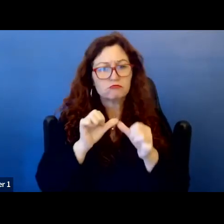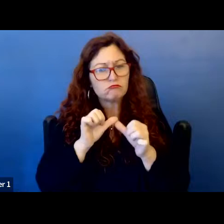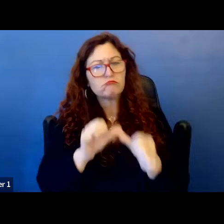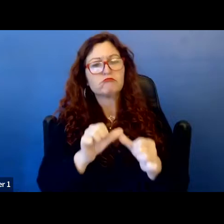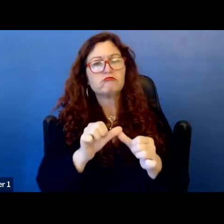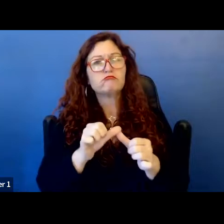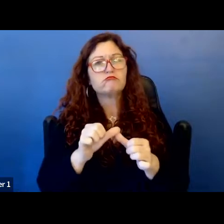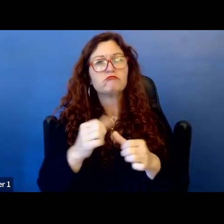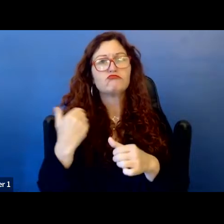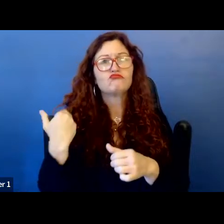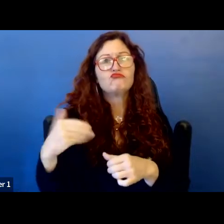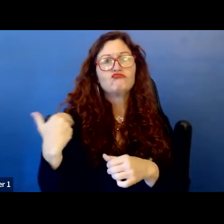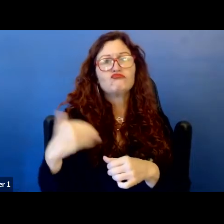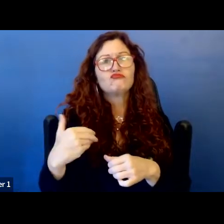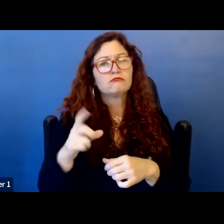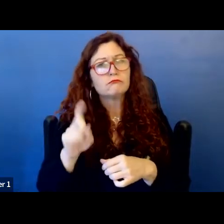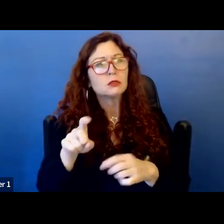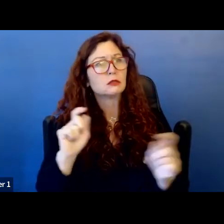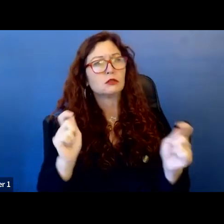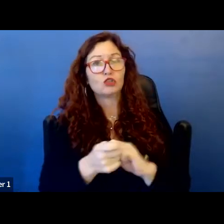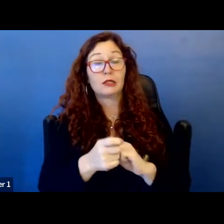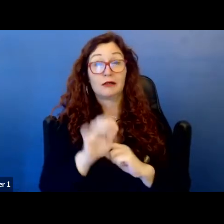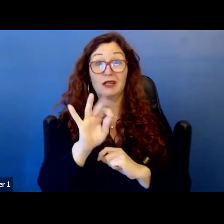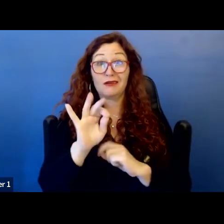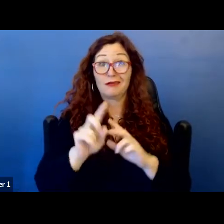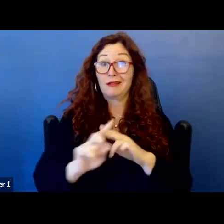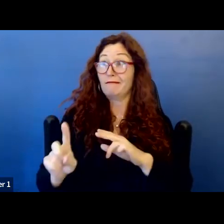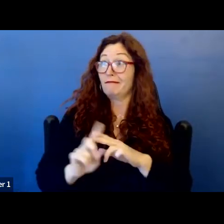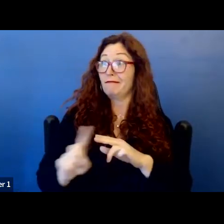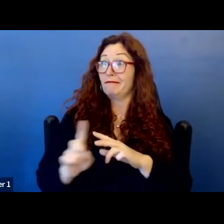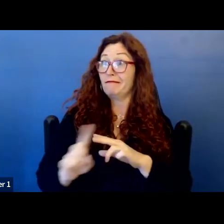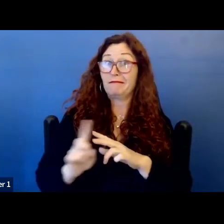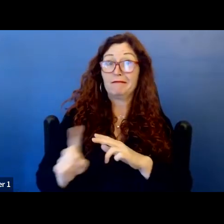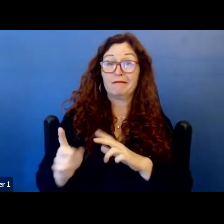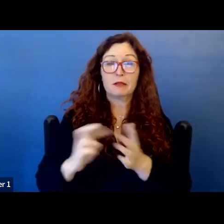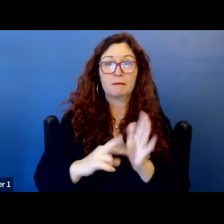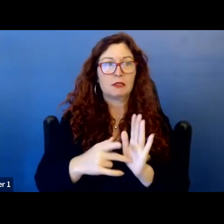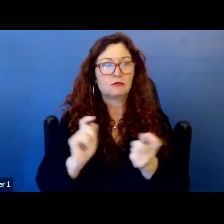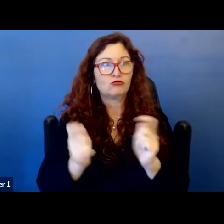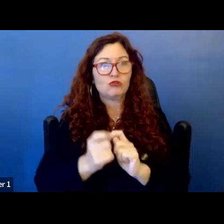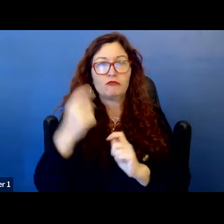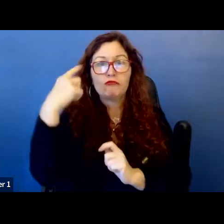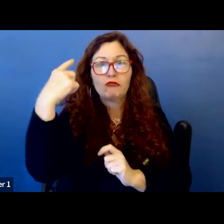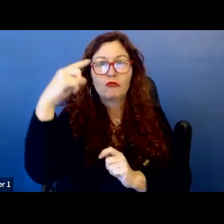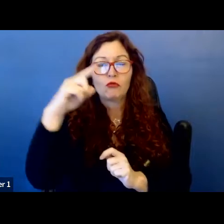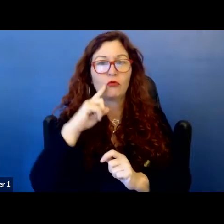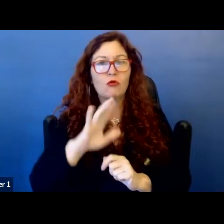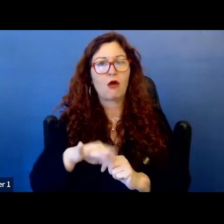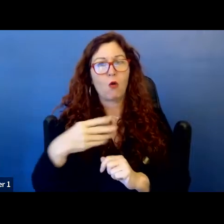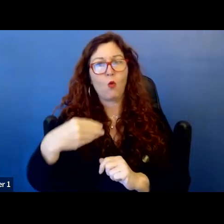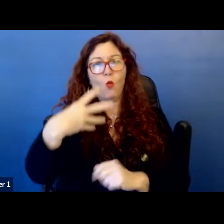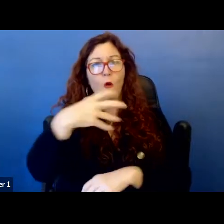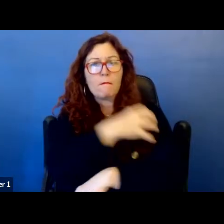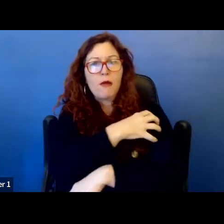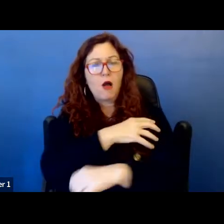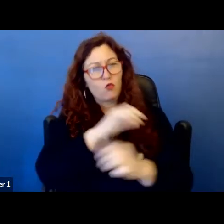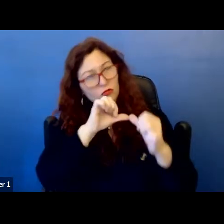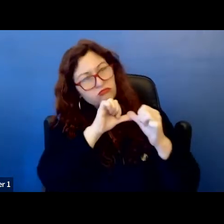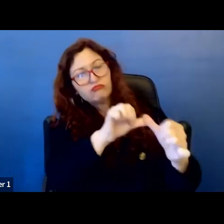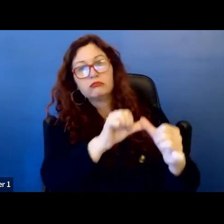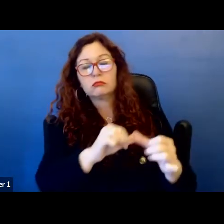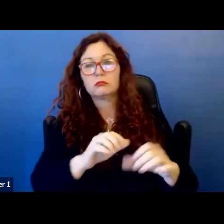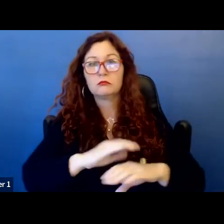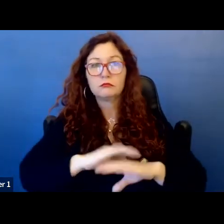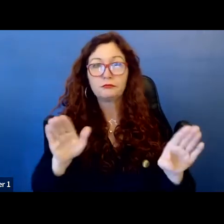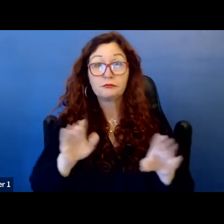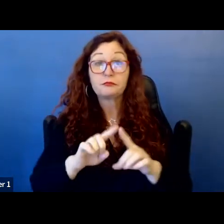are able to speak out against injustice without fear of being punished for simply seeking dignity and fair treatment for themselves and others in my written testimony